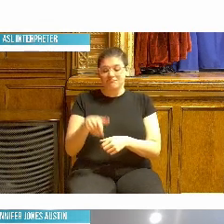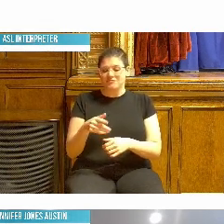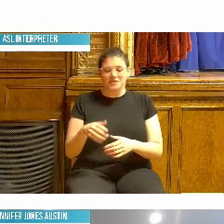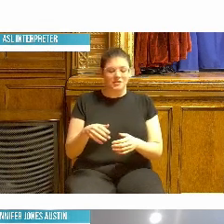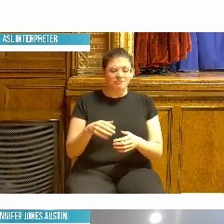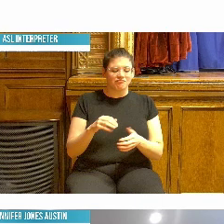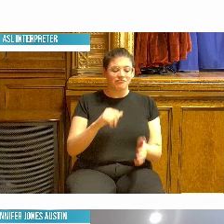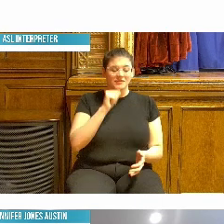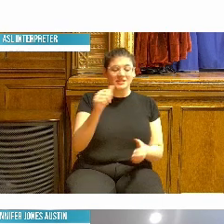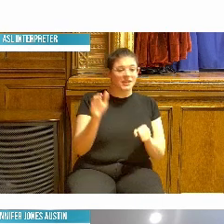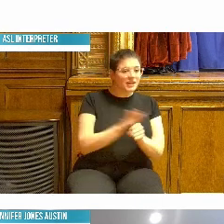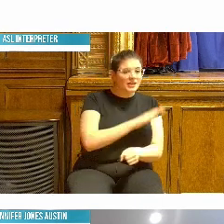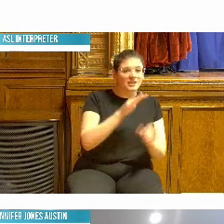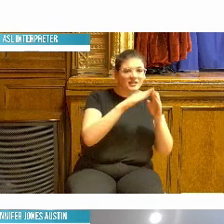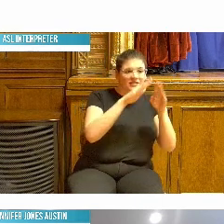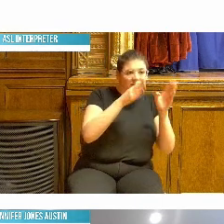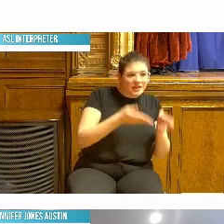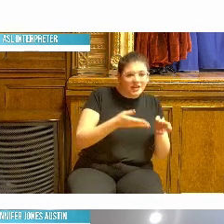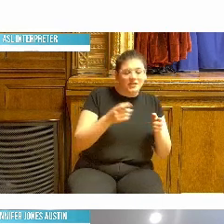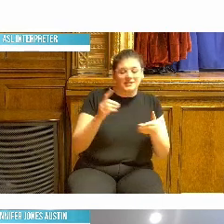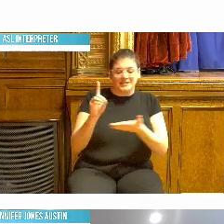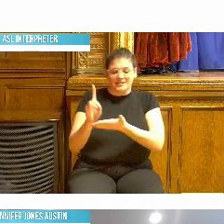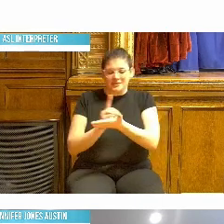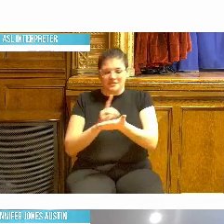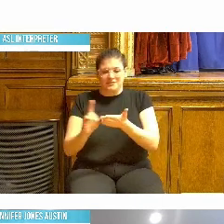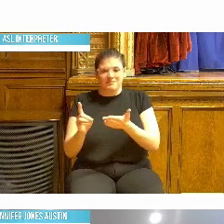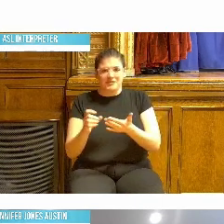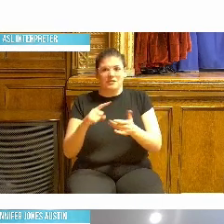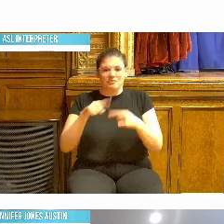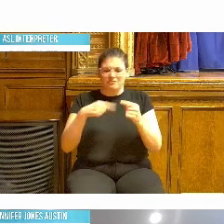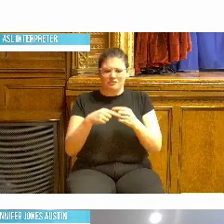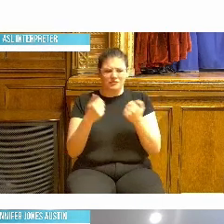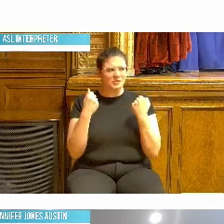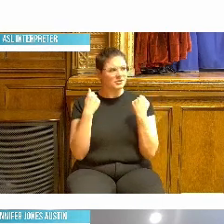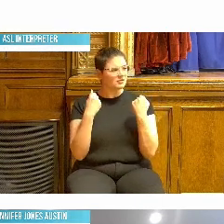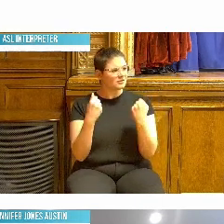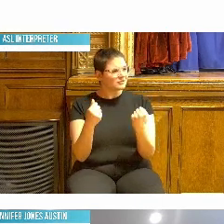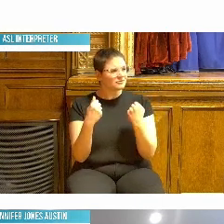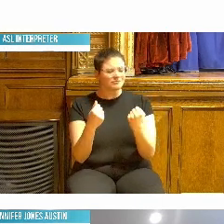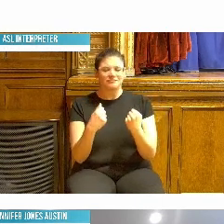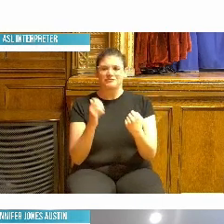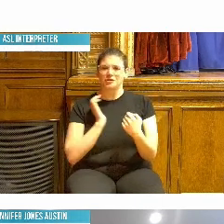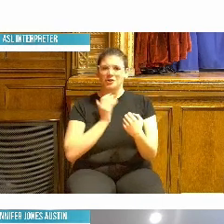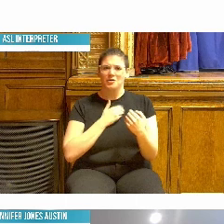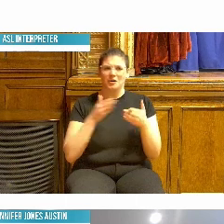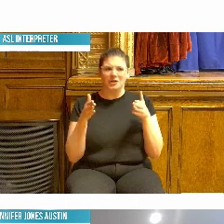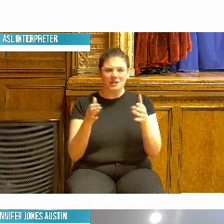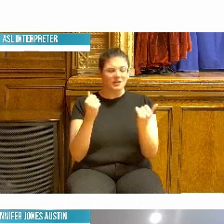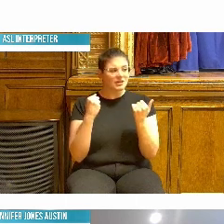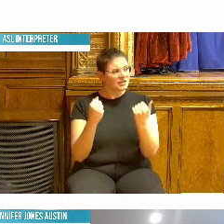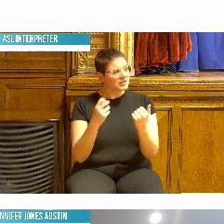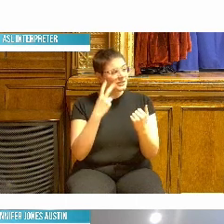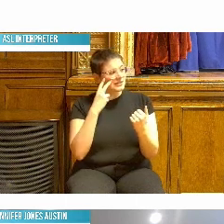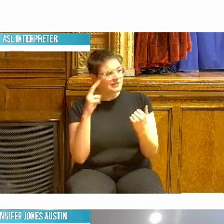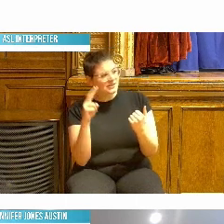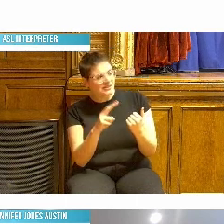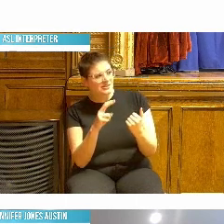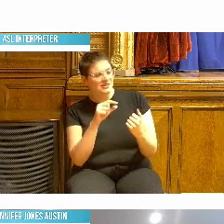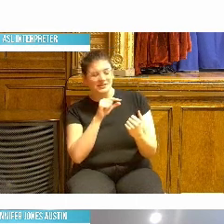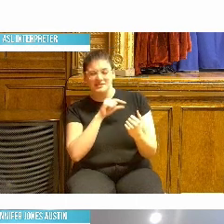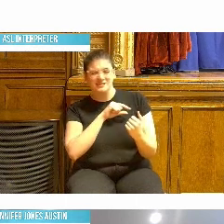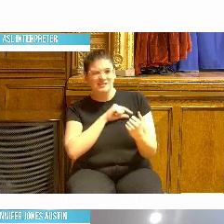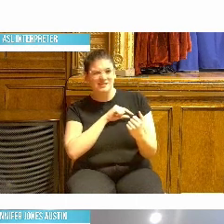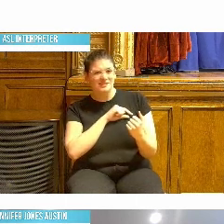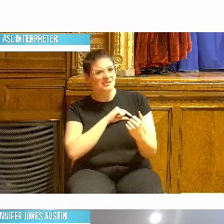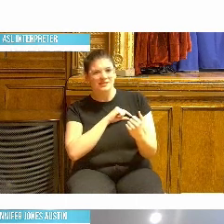housing, and as you drive through some of our neighborhoods and you look at the quality of housing, it is very obvious, the systemic